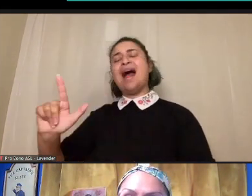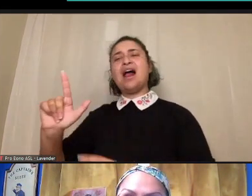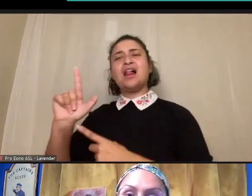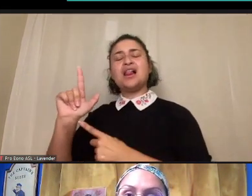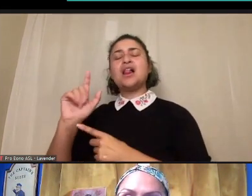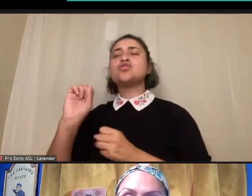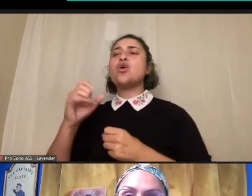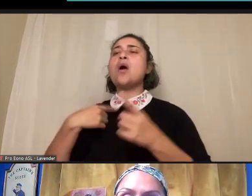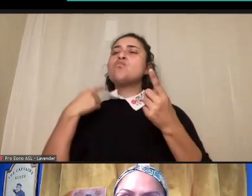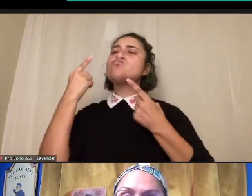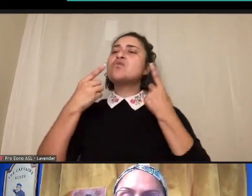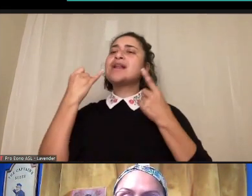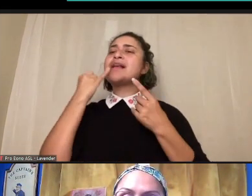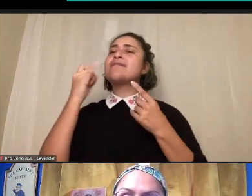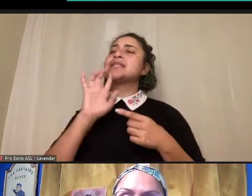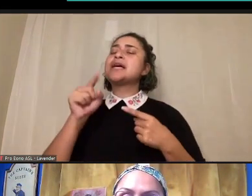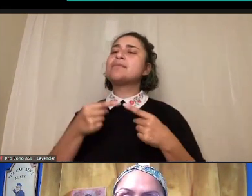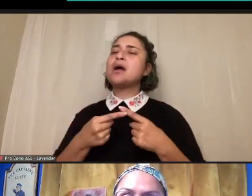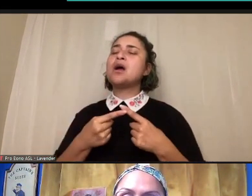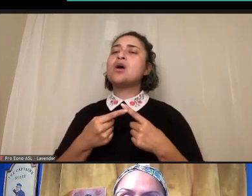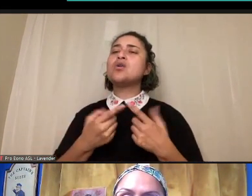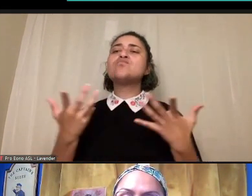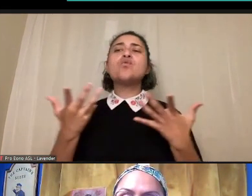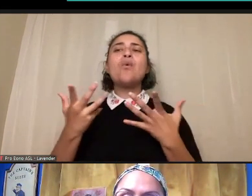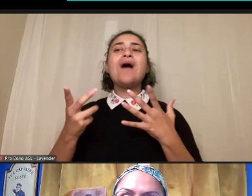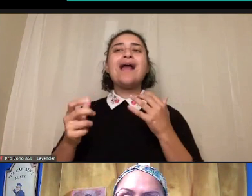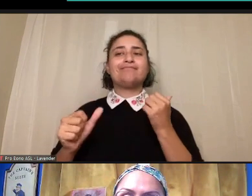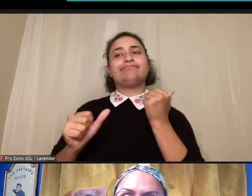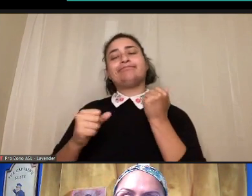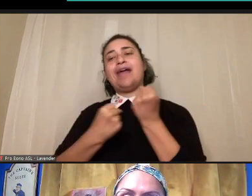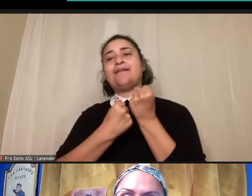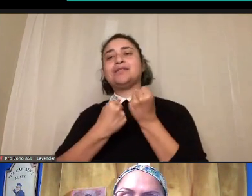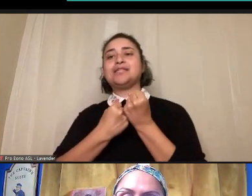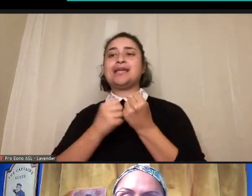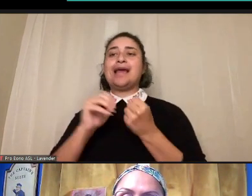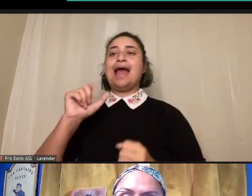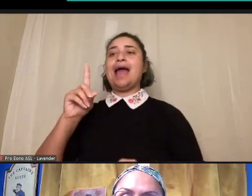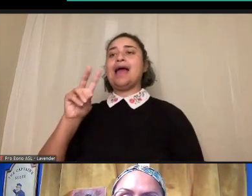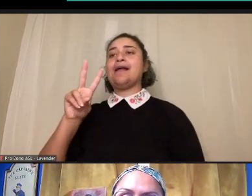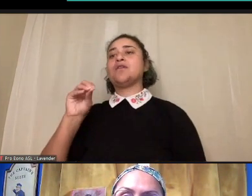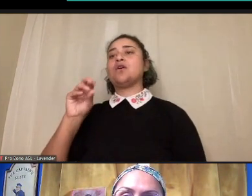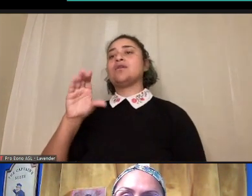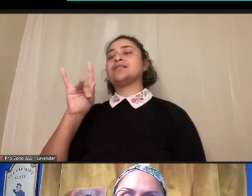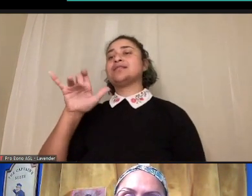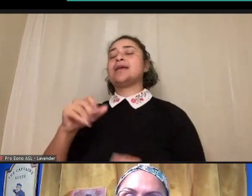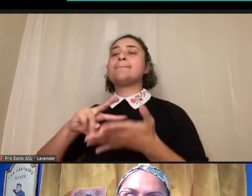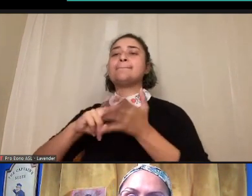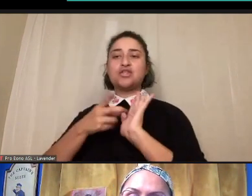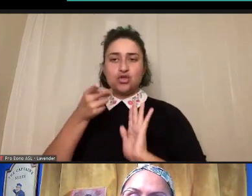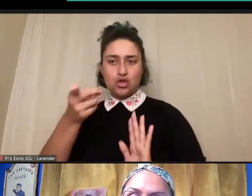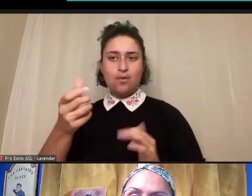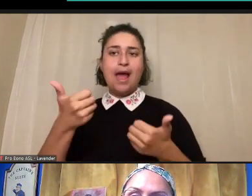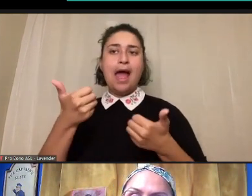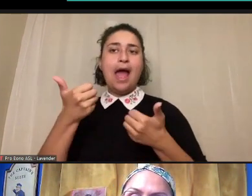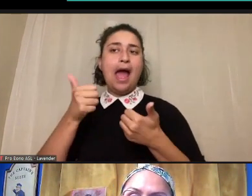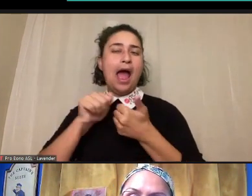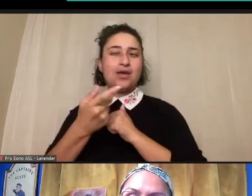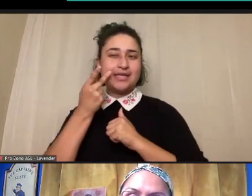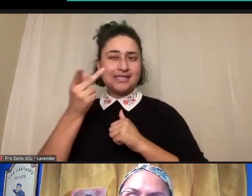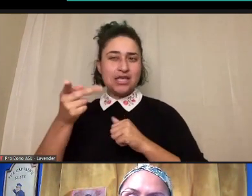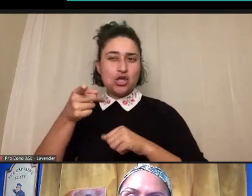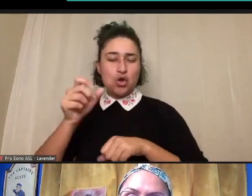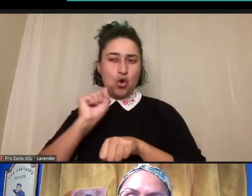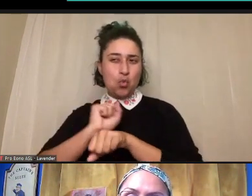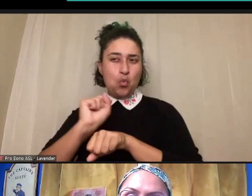to us a little bit about what advocacy means to you in the field and how you see your work in a continuum that's not only connected to